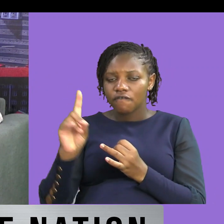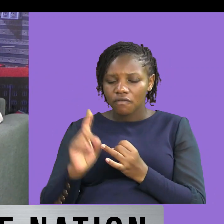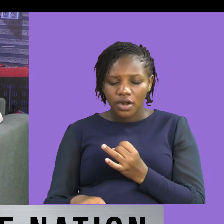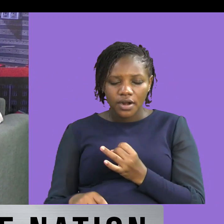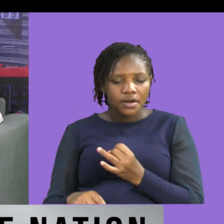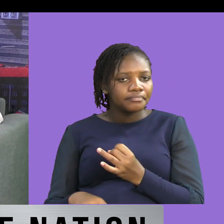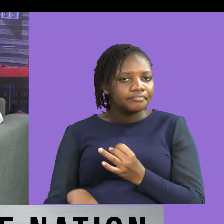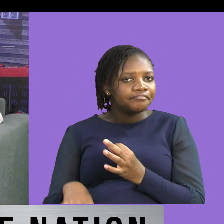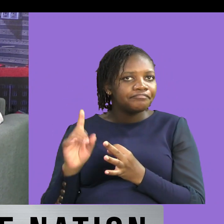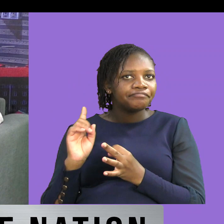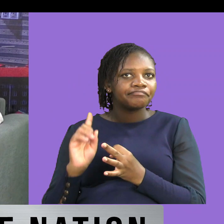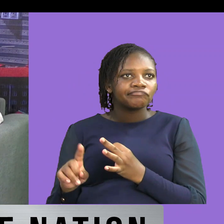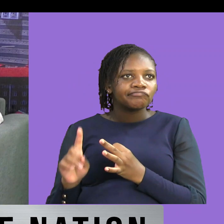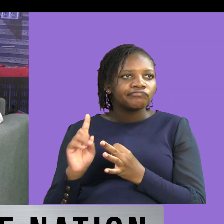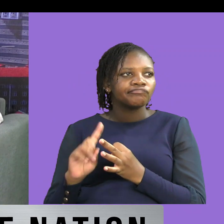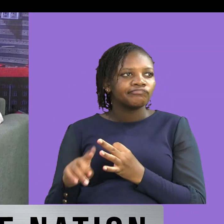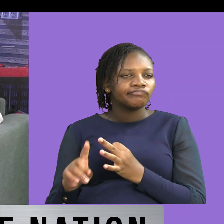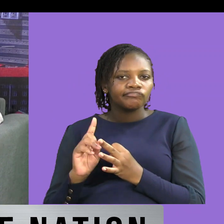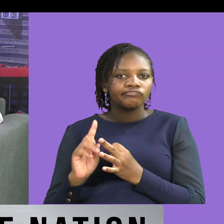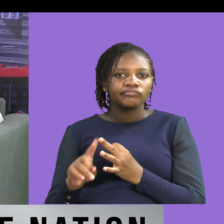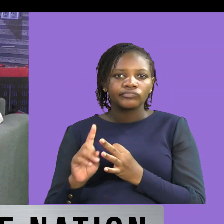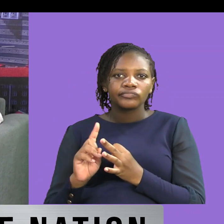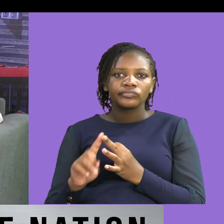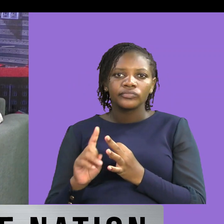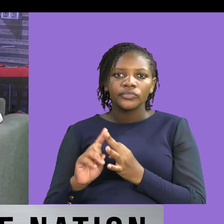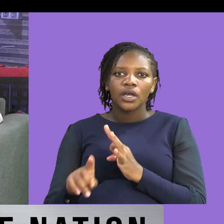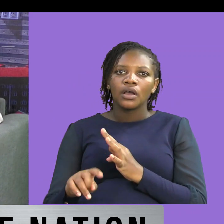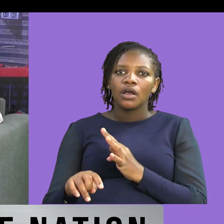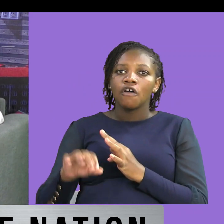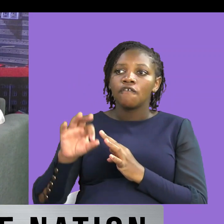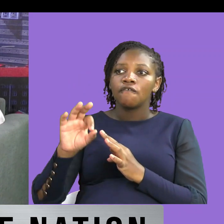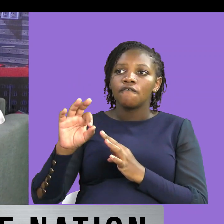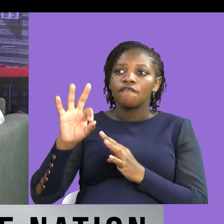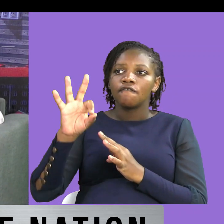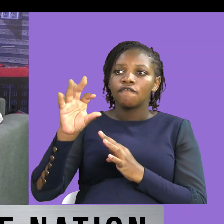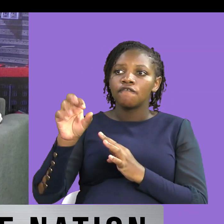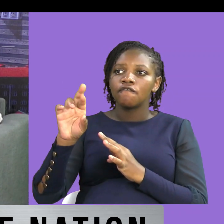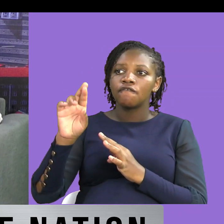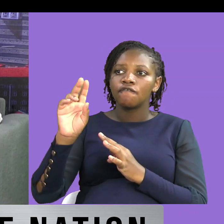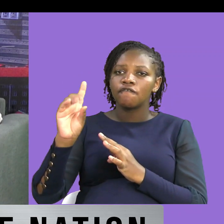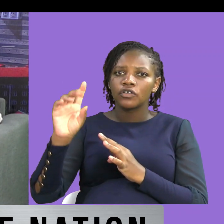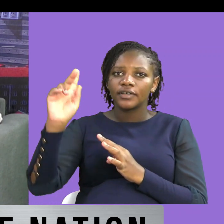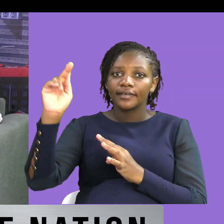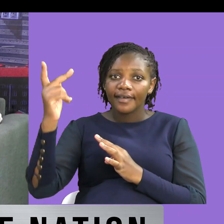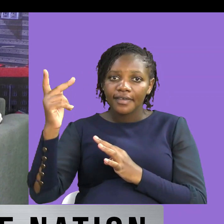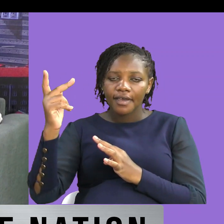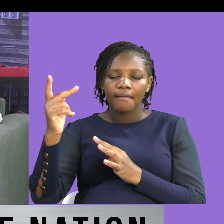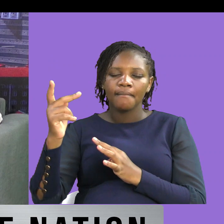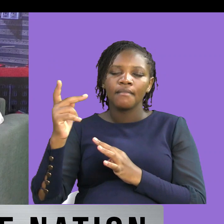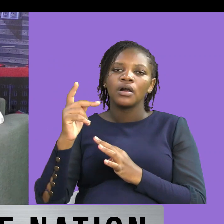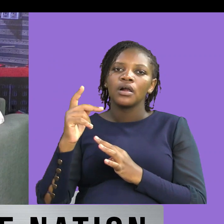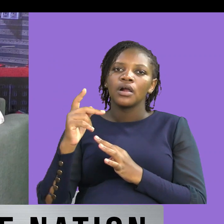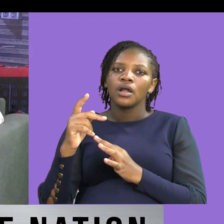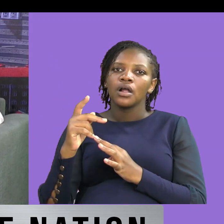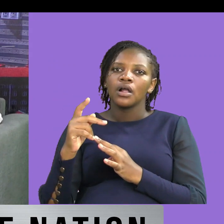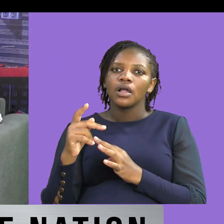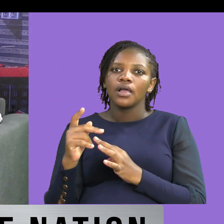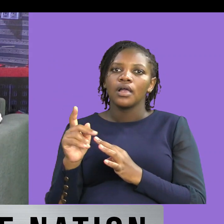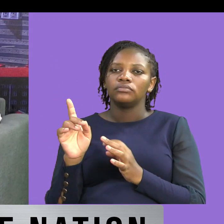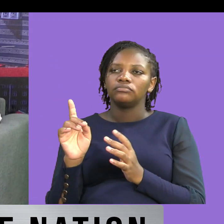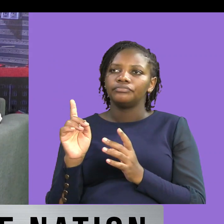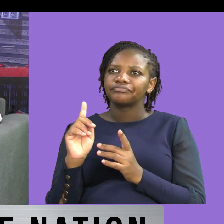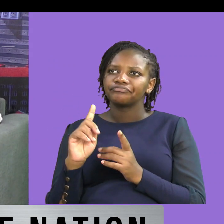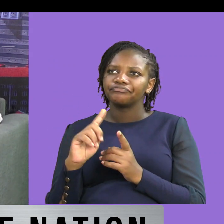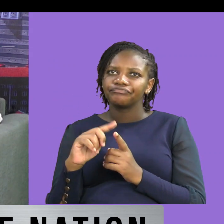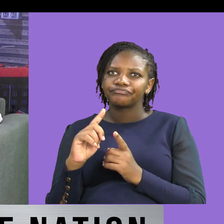KANU of the yesterdays. We used to have Ford Kenya. That was a serious party at that time. Maybe Ford Asili was something